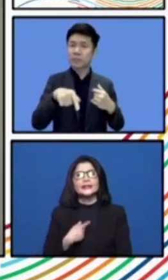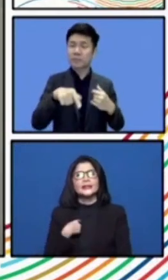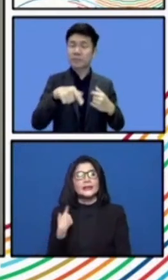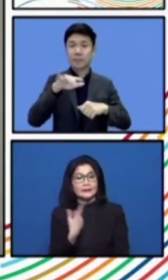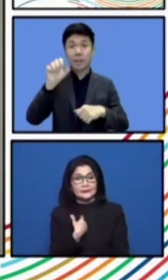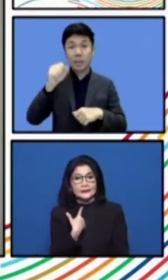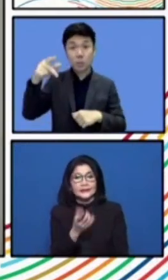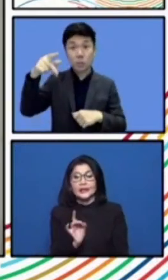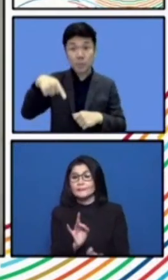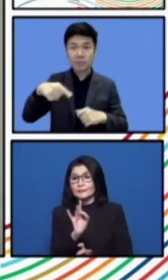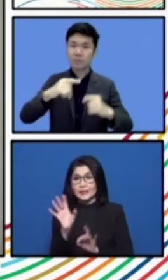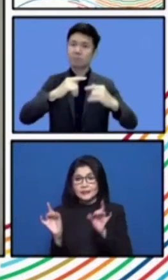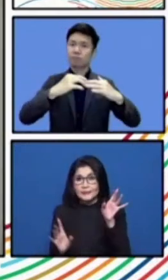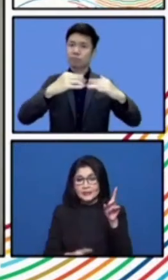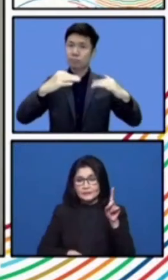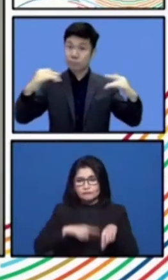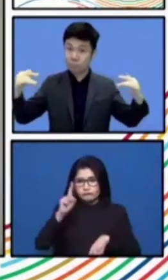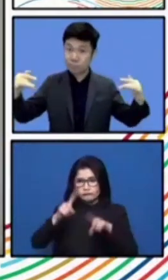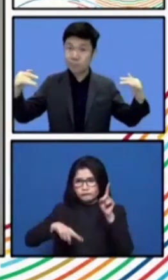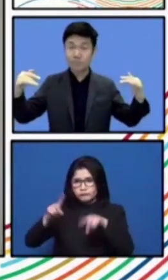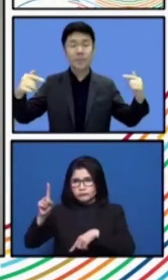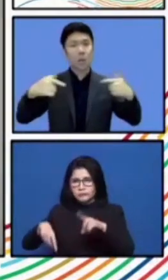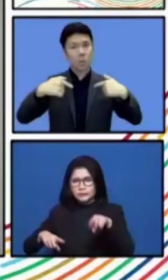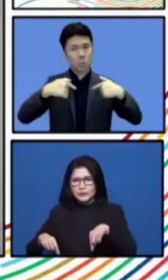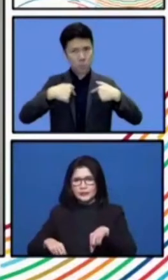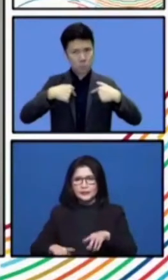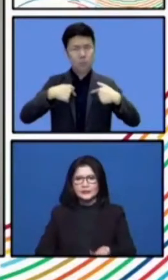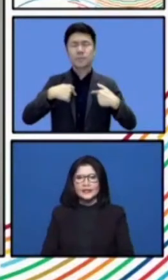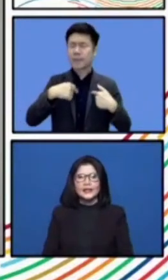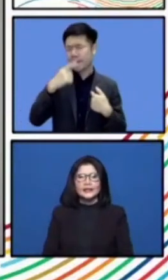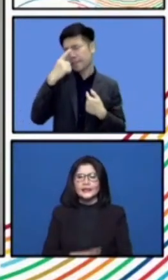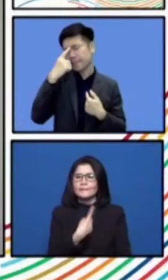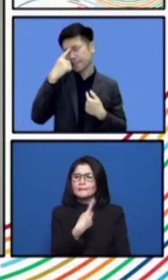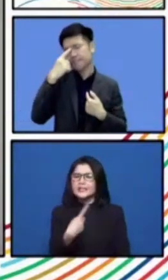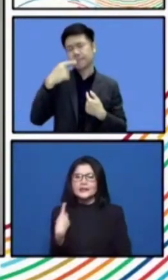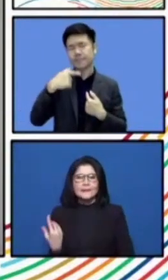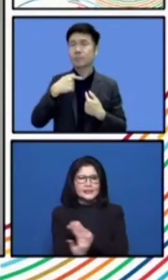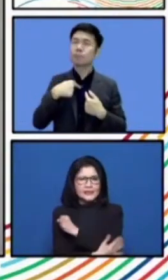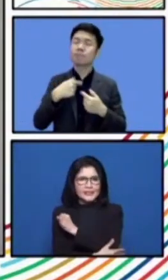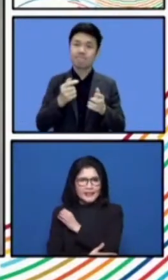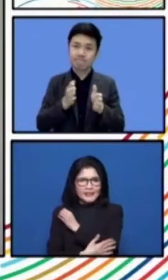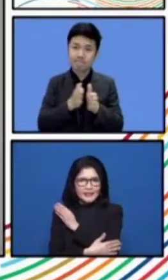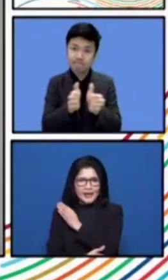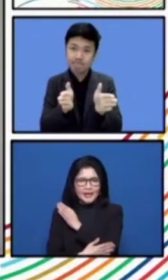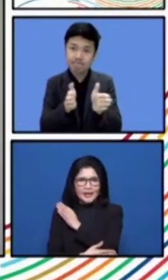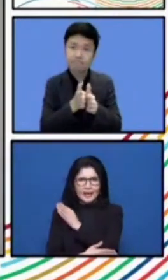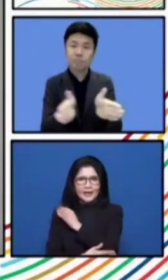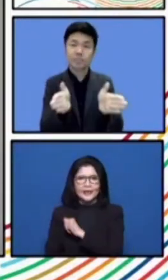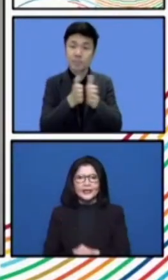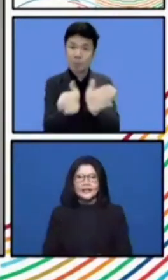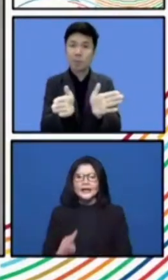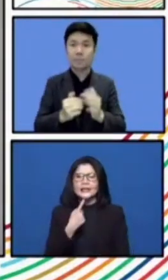shared experience uh as National human rights institutions um around